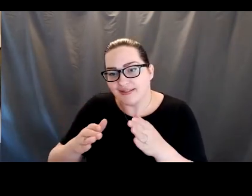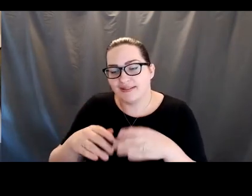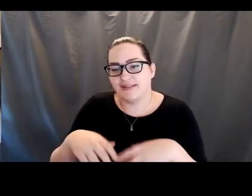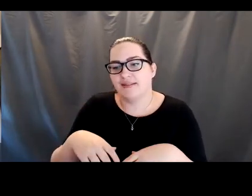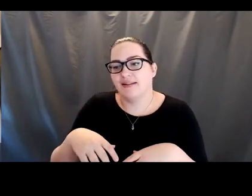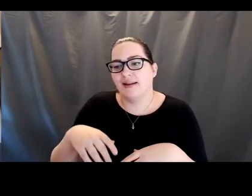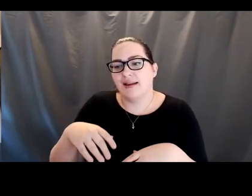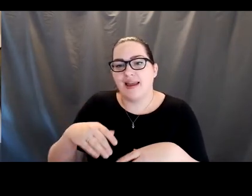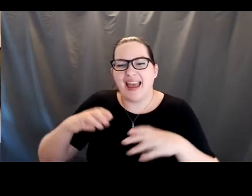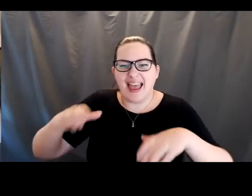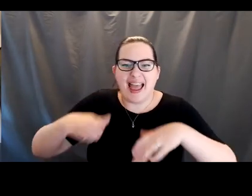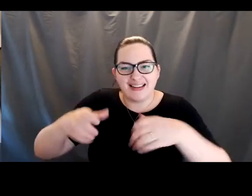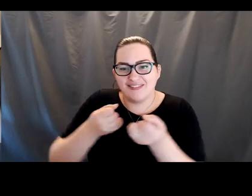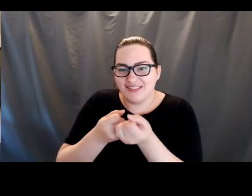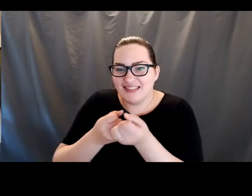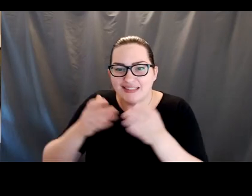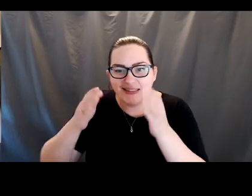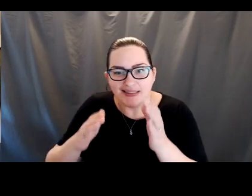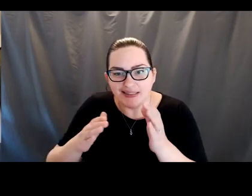and they speak to